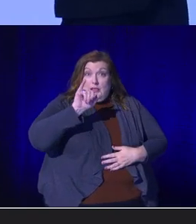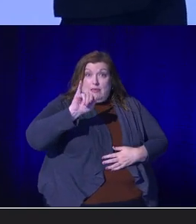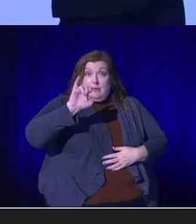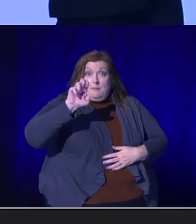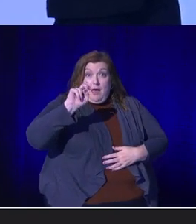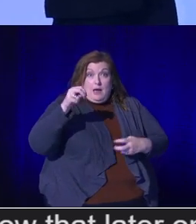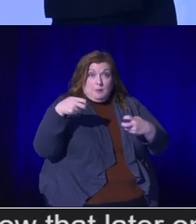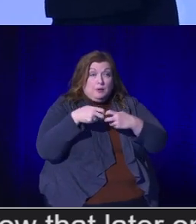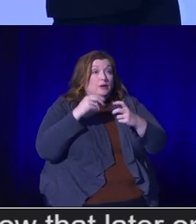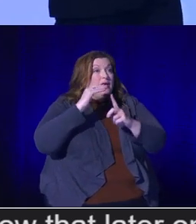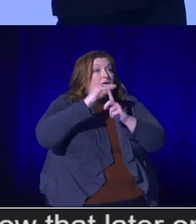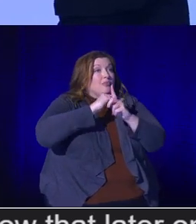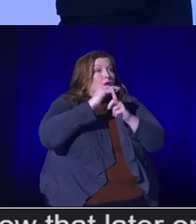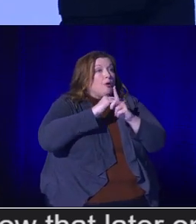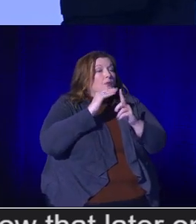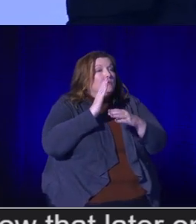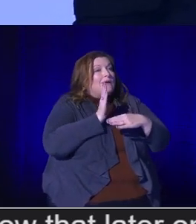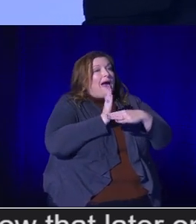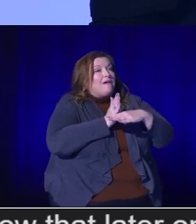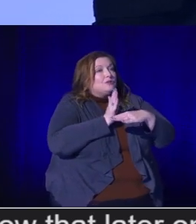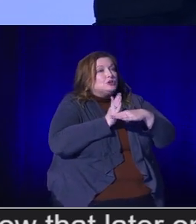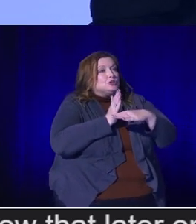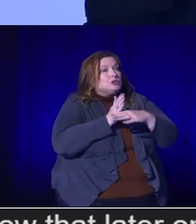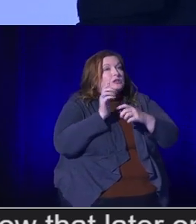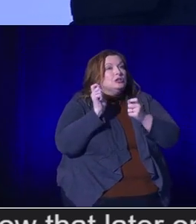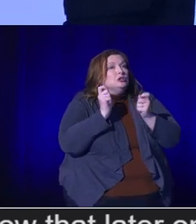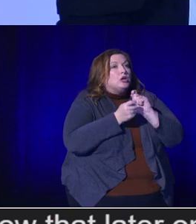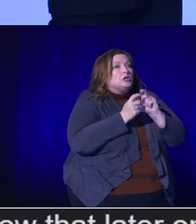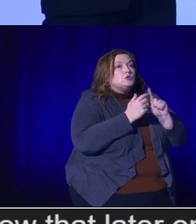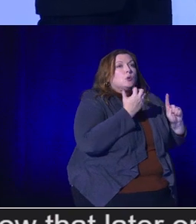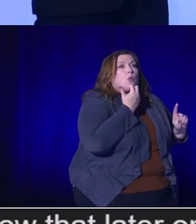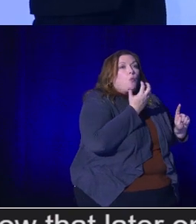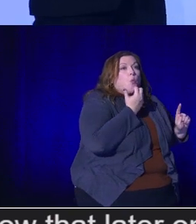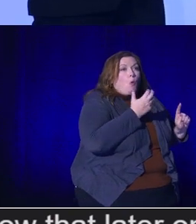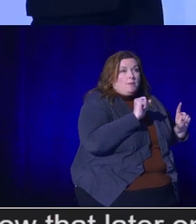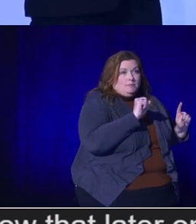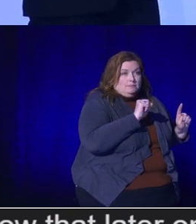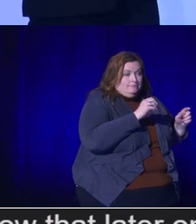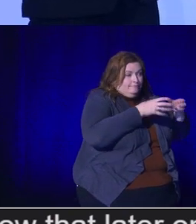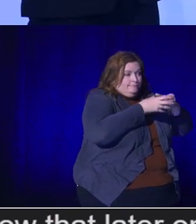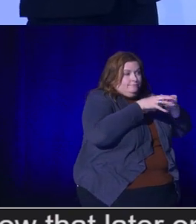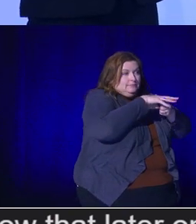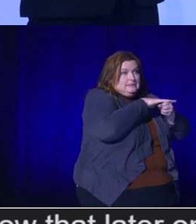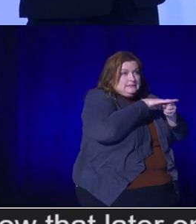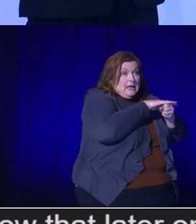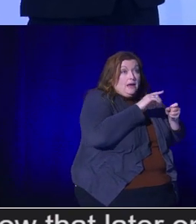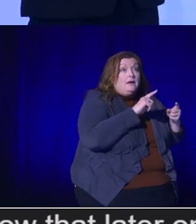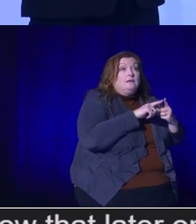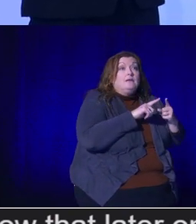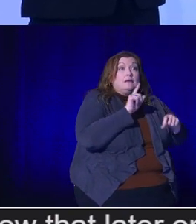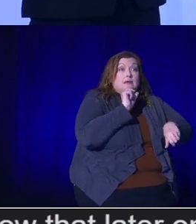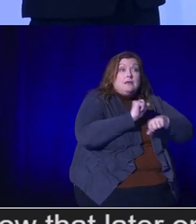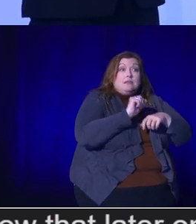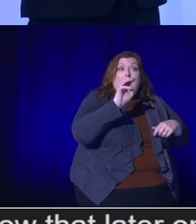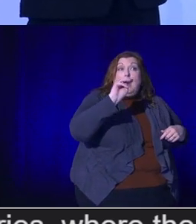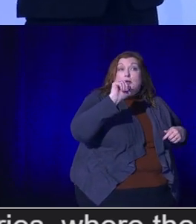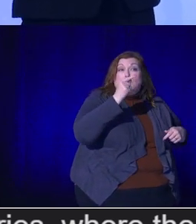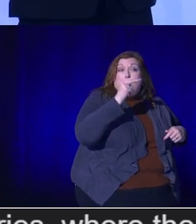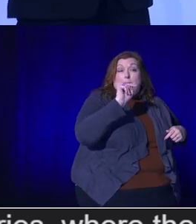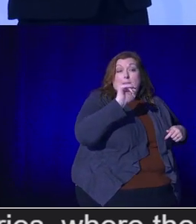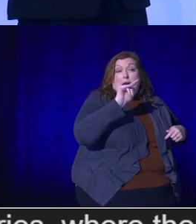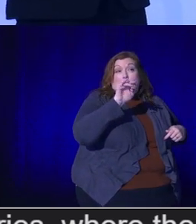thermal average is shifted to the warm state. And the actual magnitude of thermal gradient is about 2